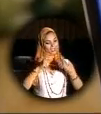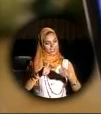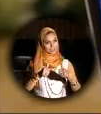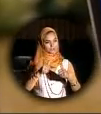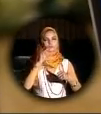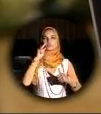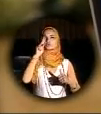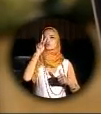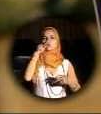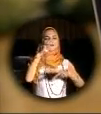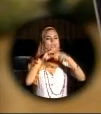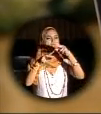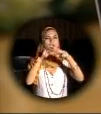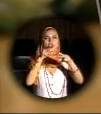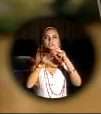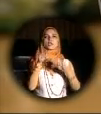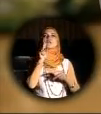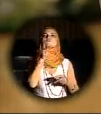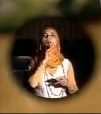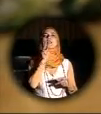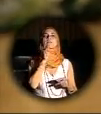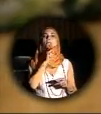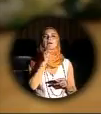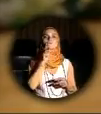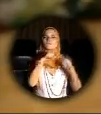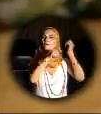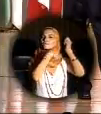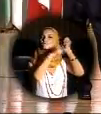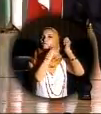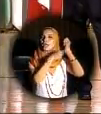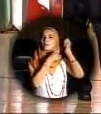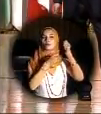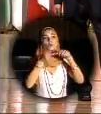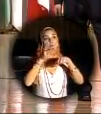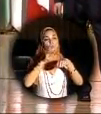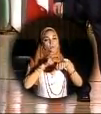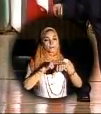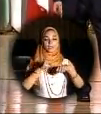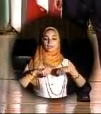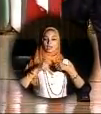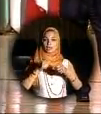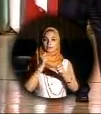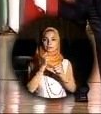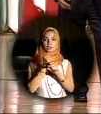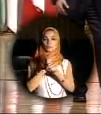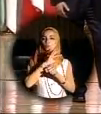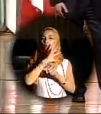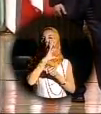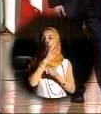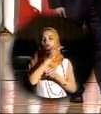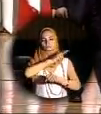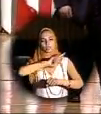his own film, manage it by himself without the use of remote control or any external device, which is not